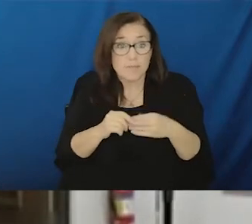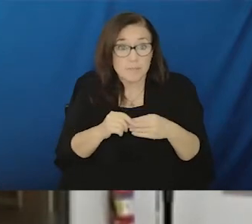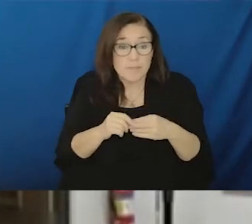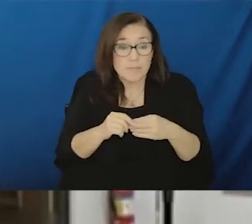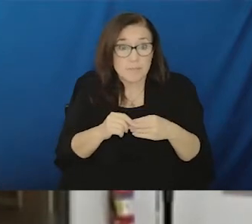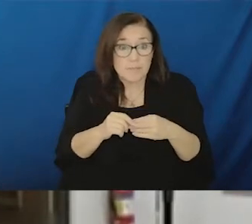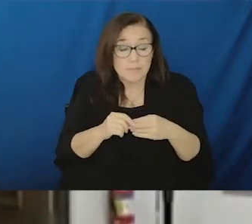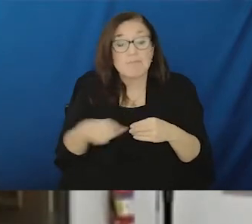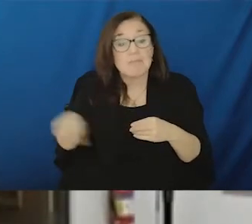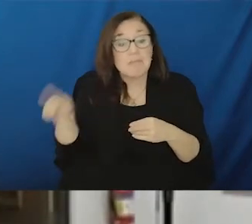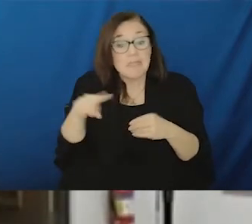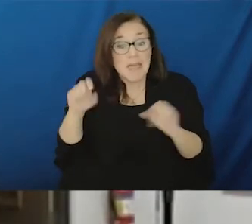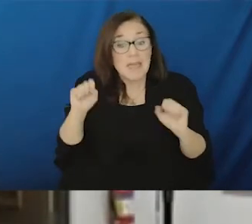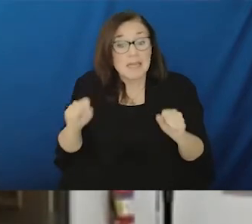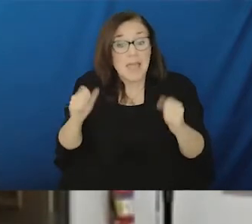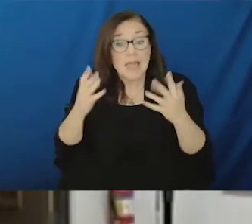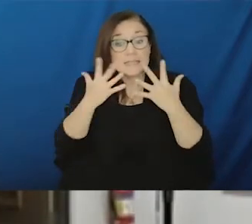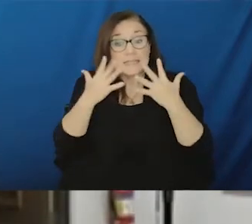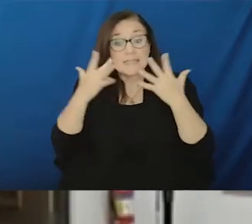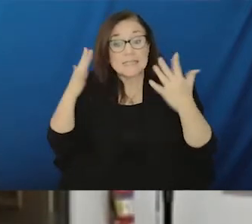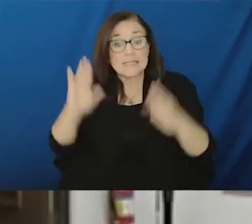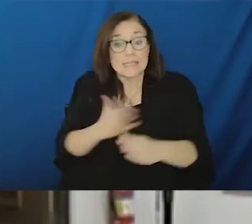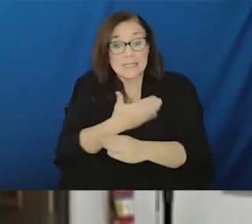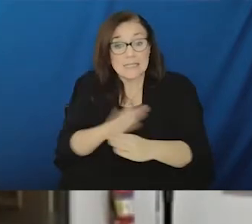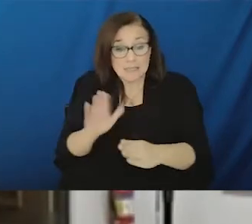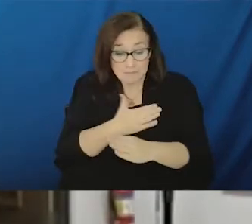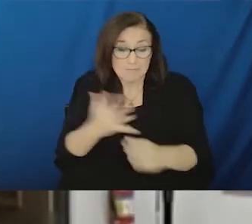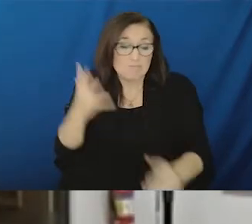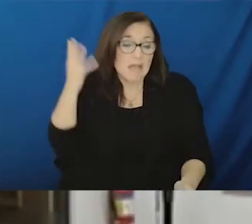allowed outside with masks on.